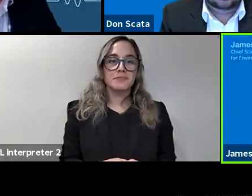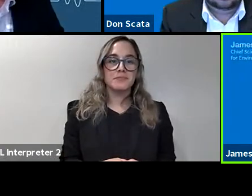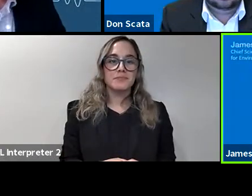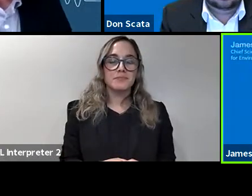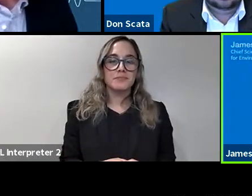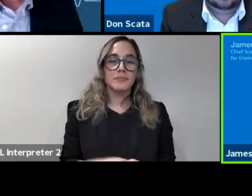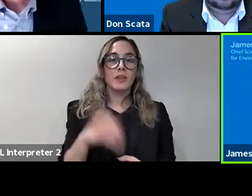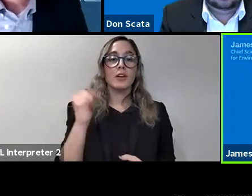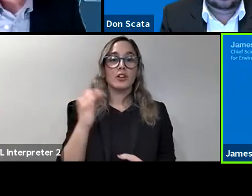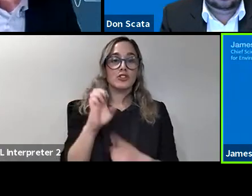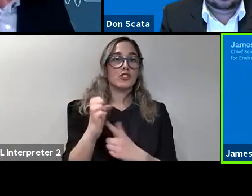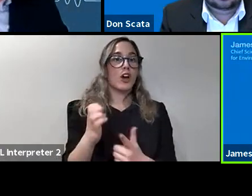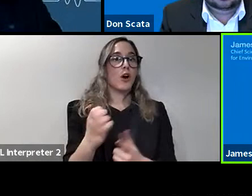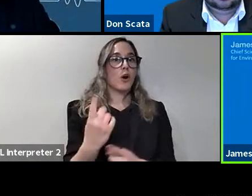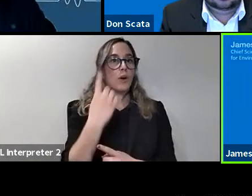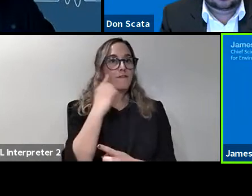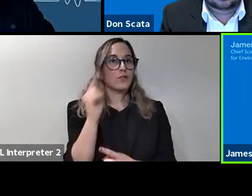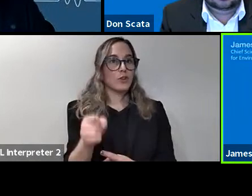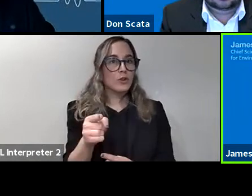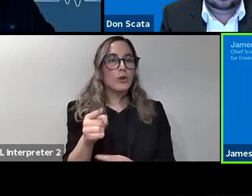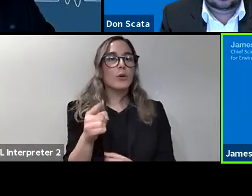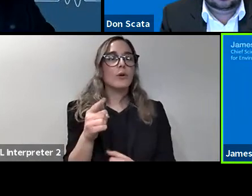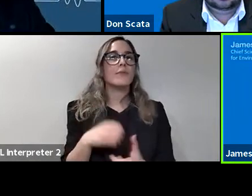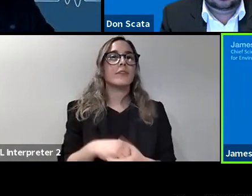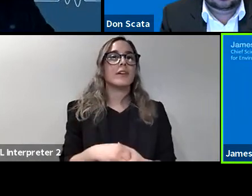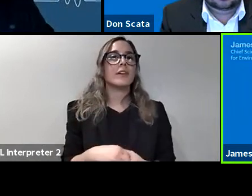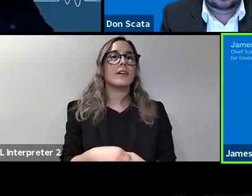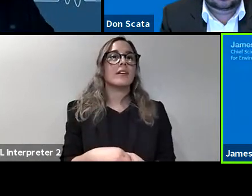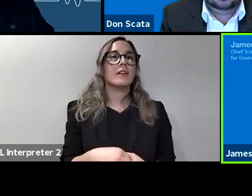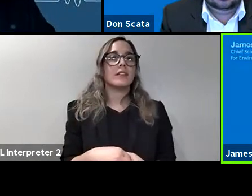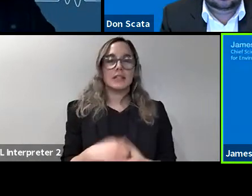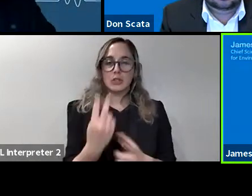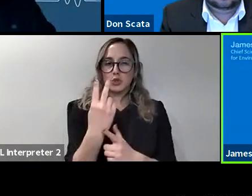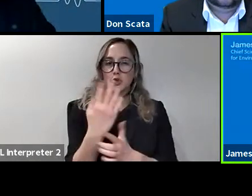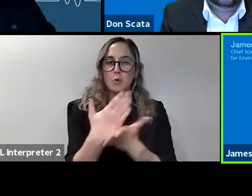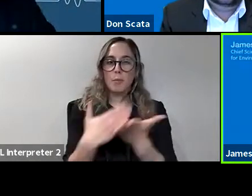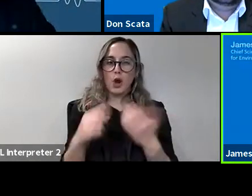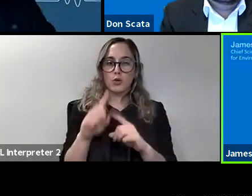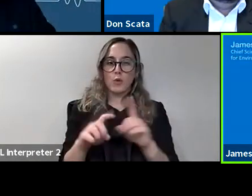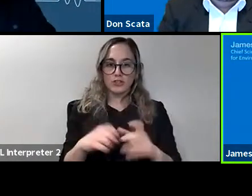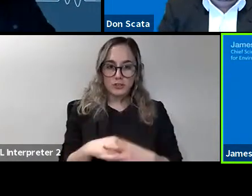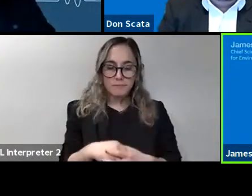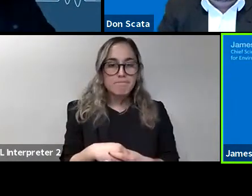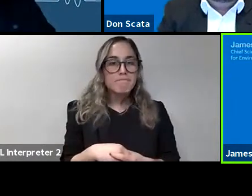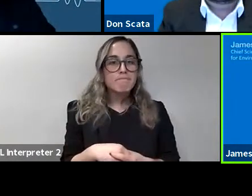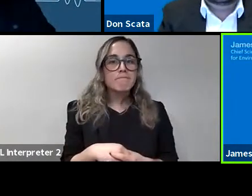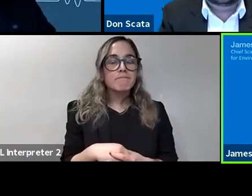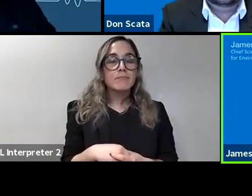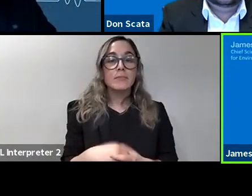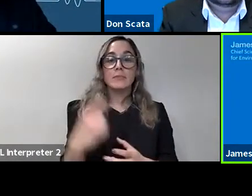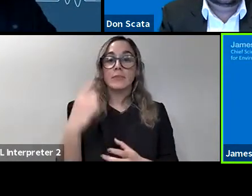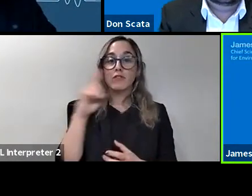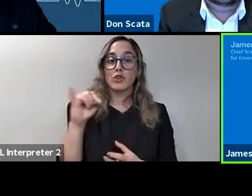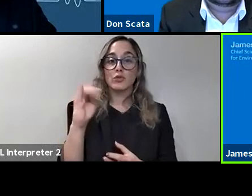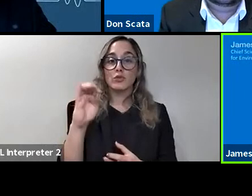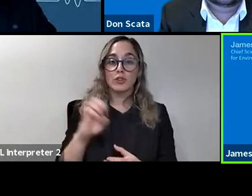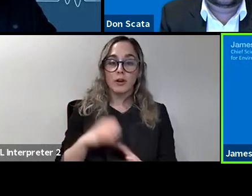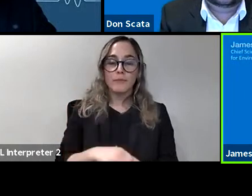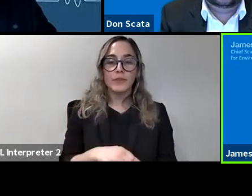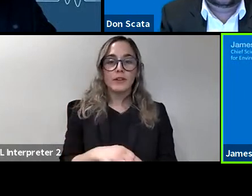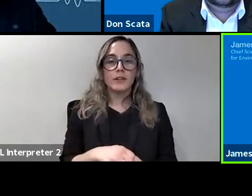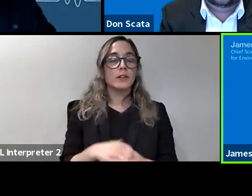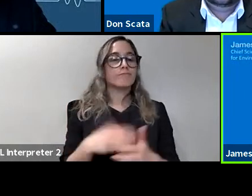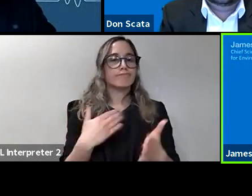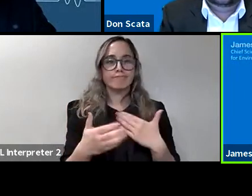Joe, I've got one for you, and I'm going to break the question apart. So for you, Joe, even though